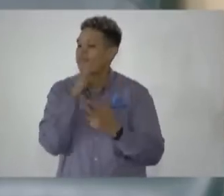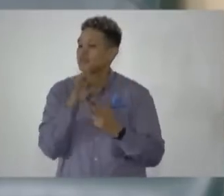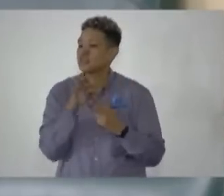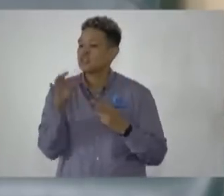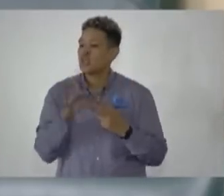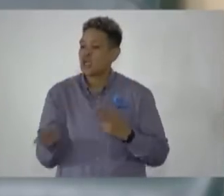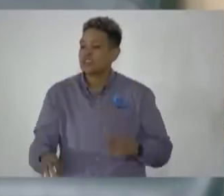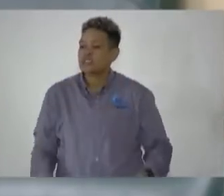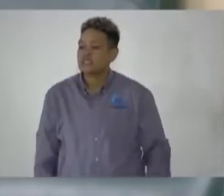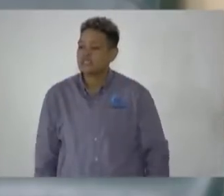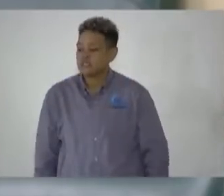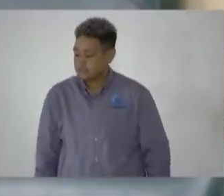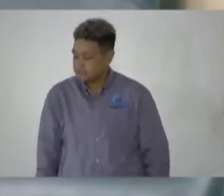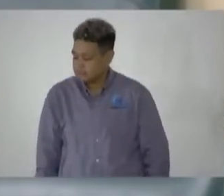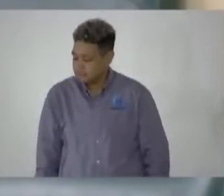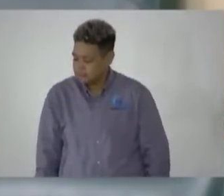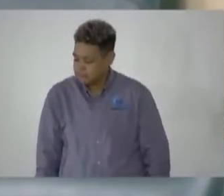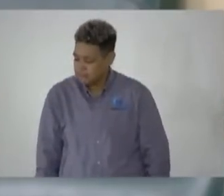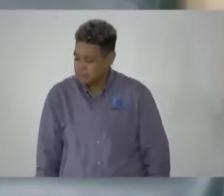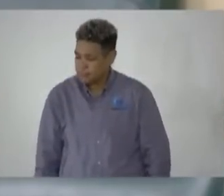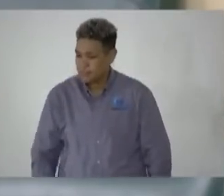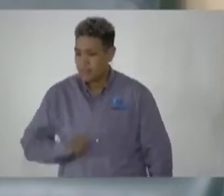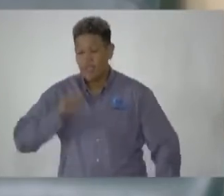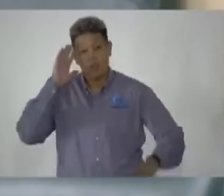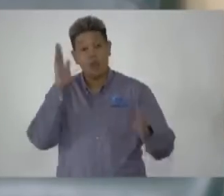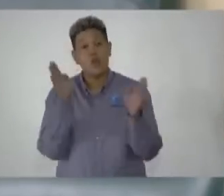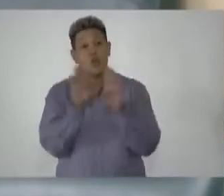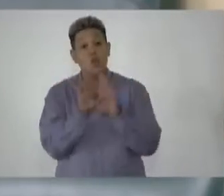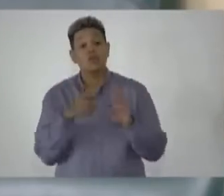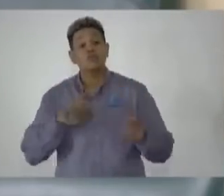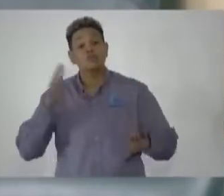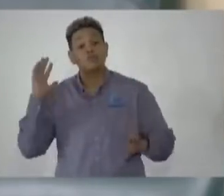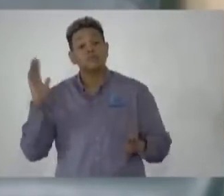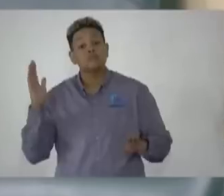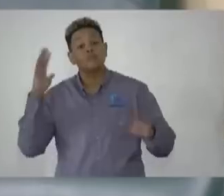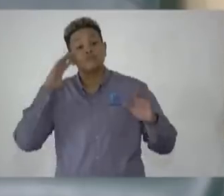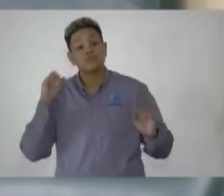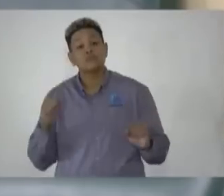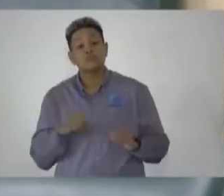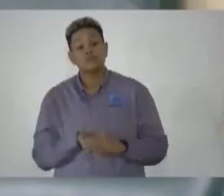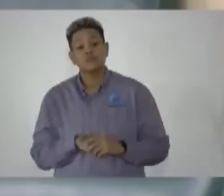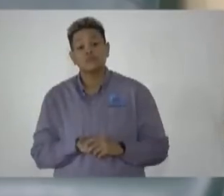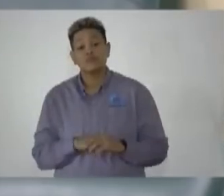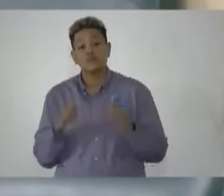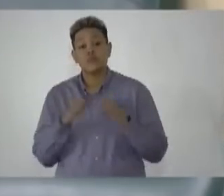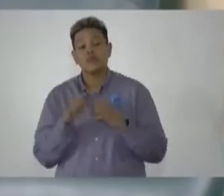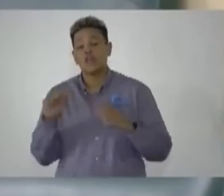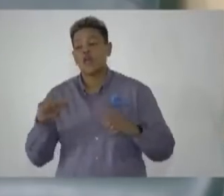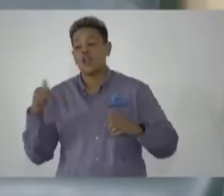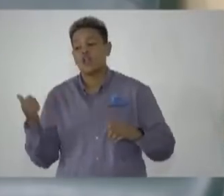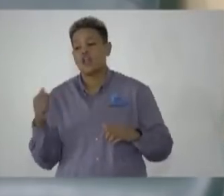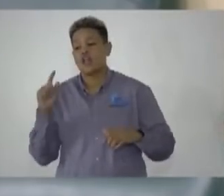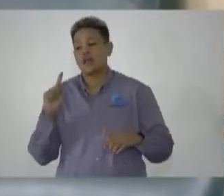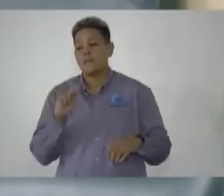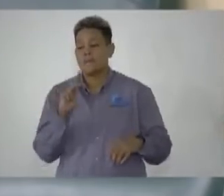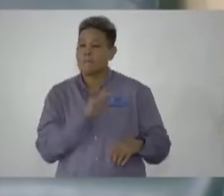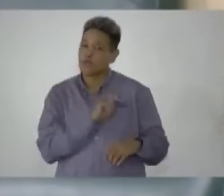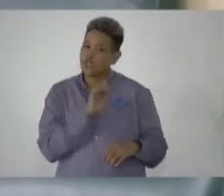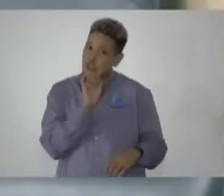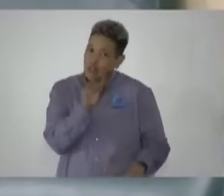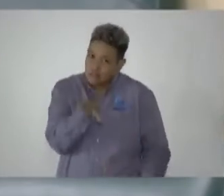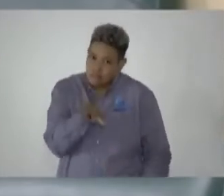choice. I will close, Mr. President, with another little personal note,